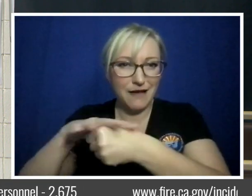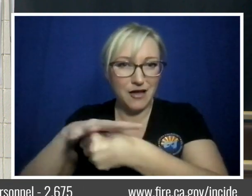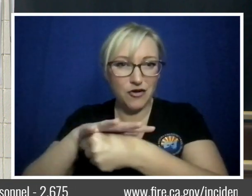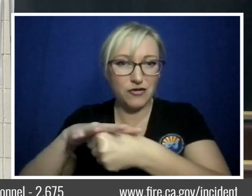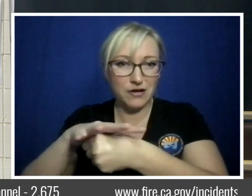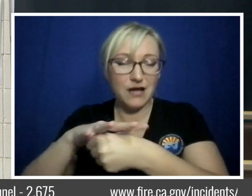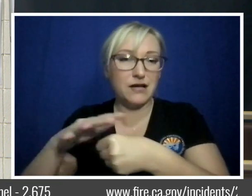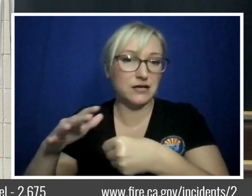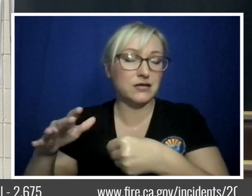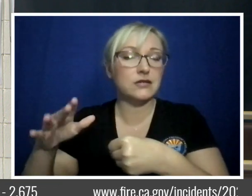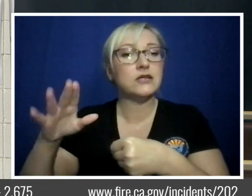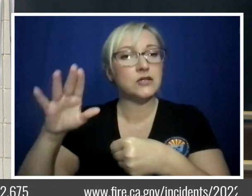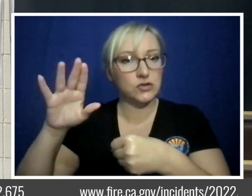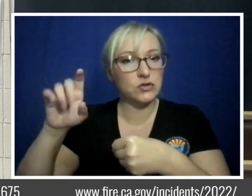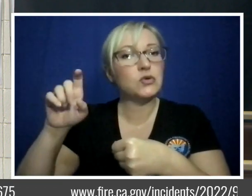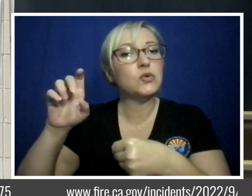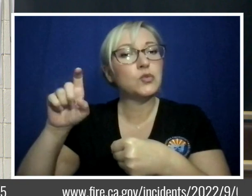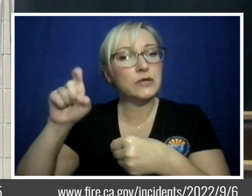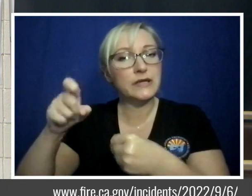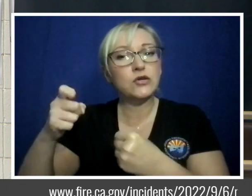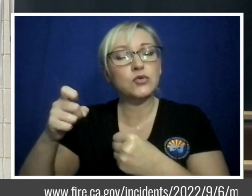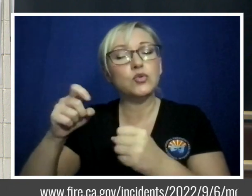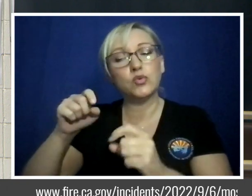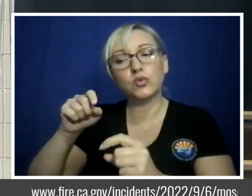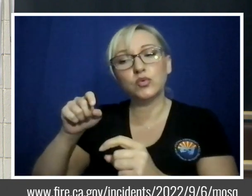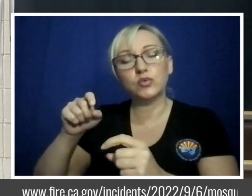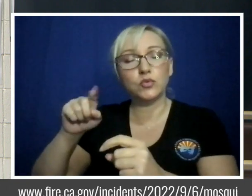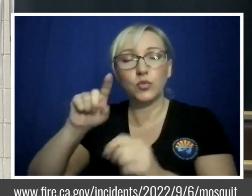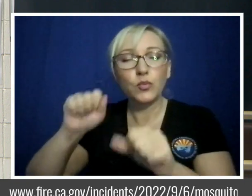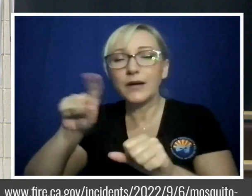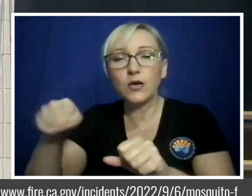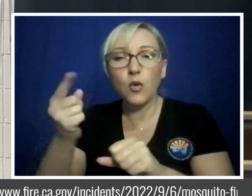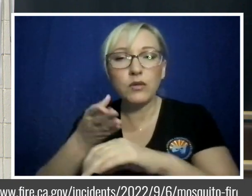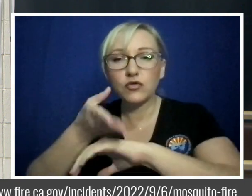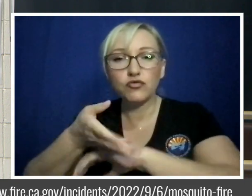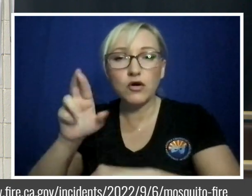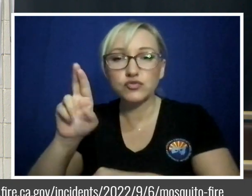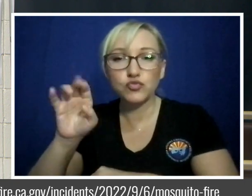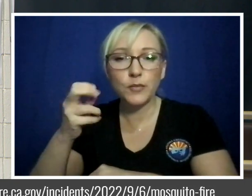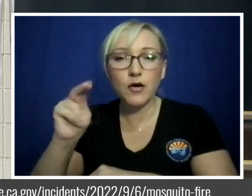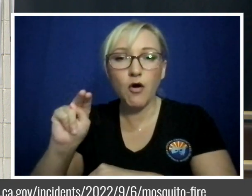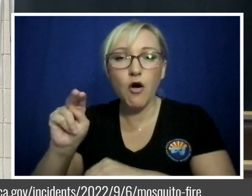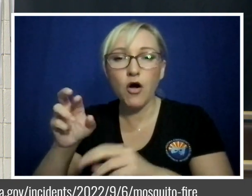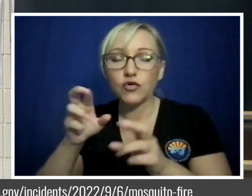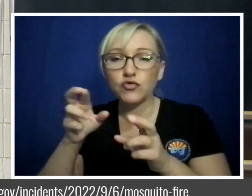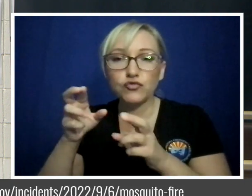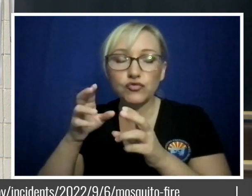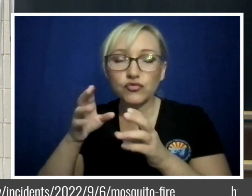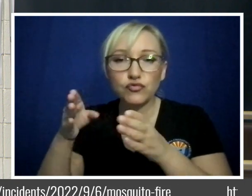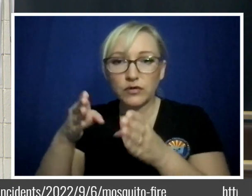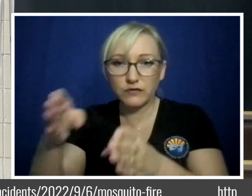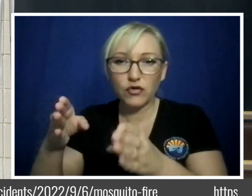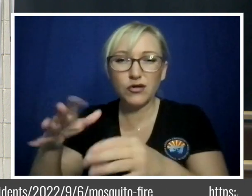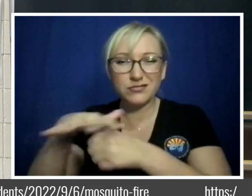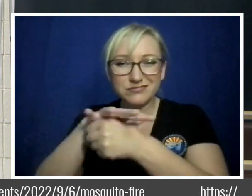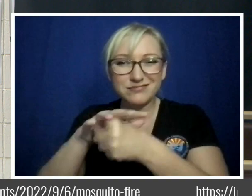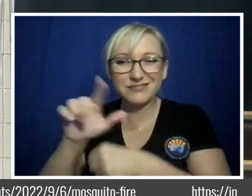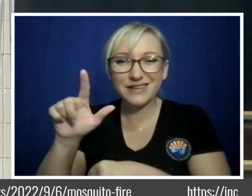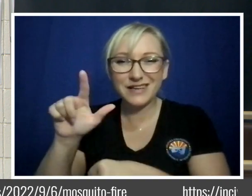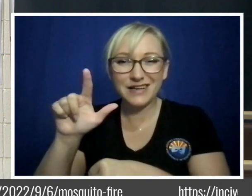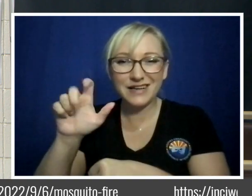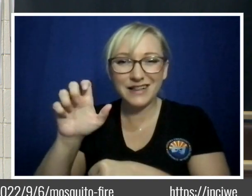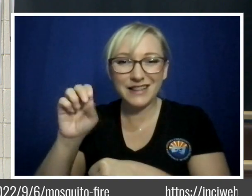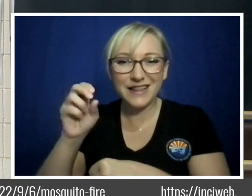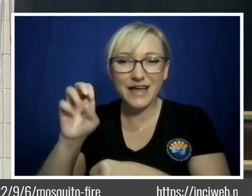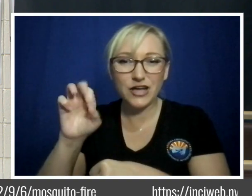favorable ground to get across the Rubicon River. So we're looking at some possible line in Leonard Springs area. As we